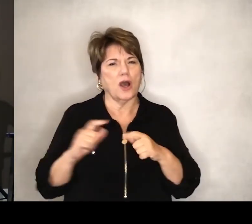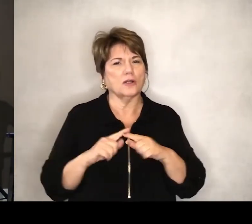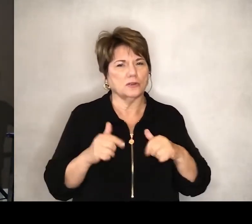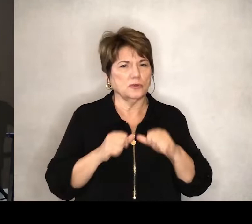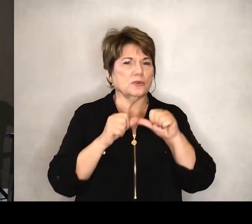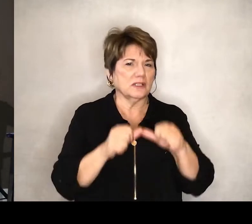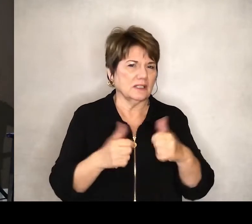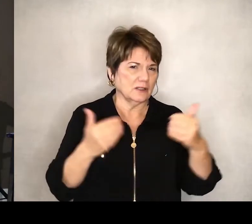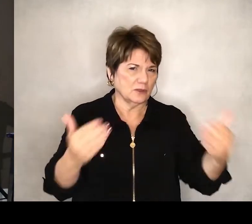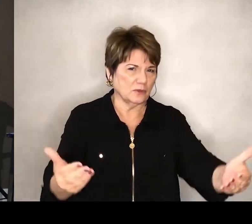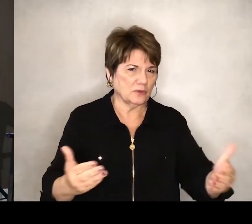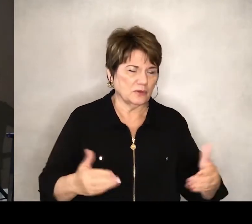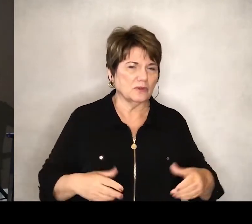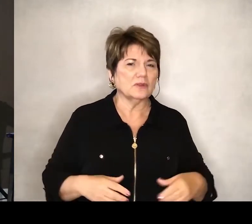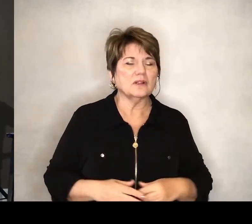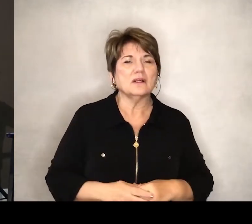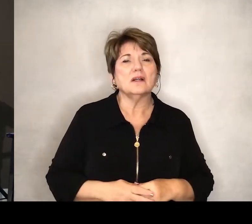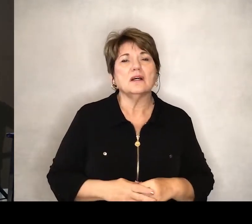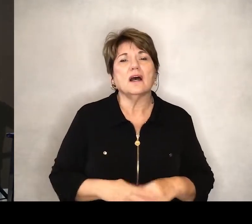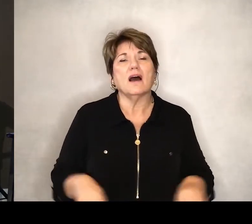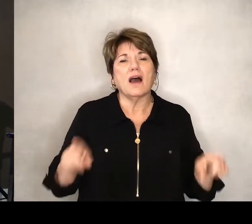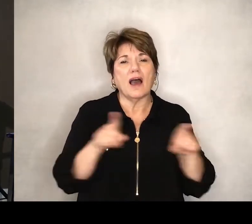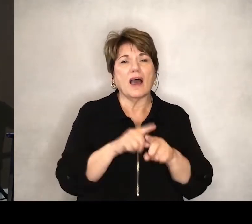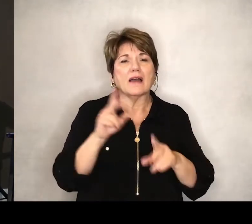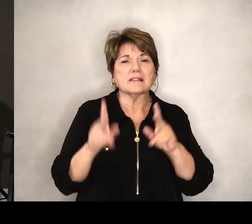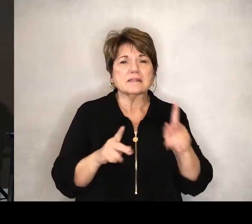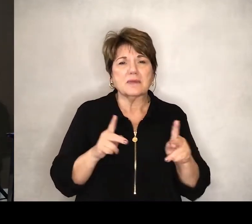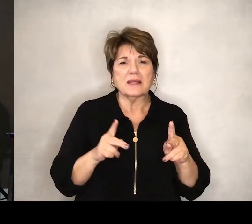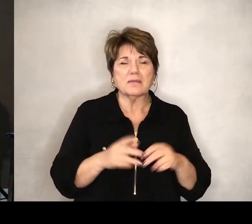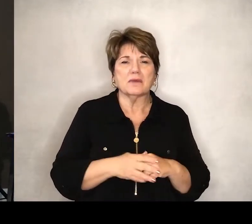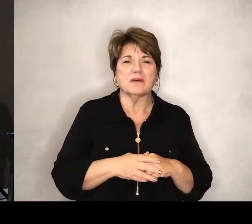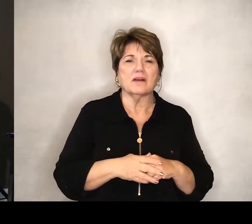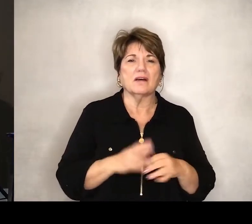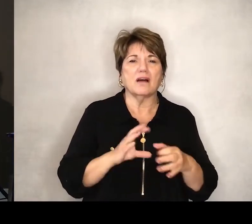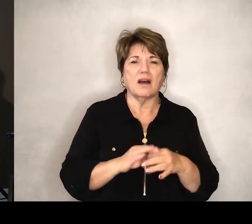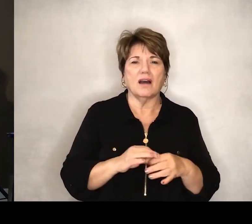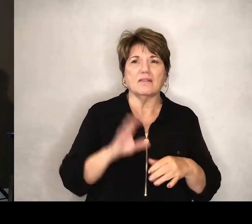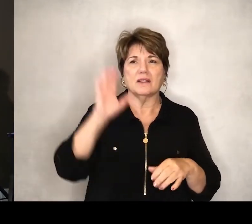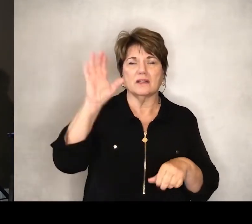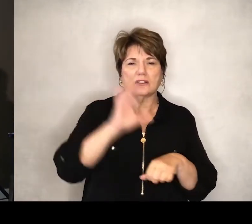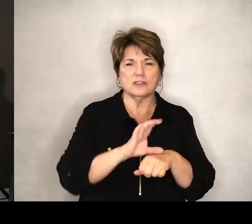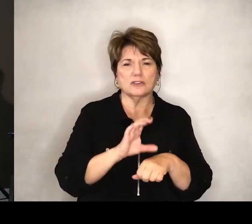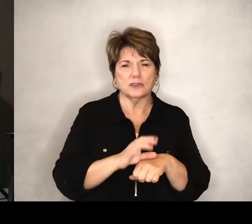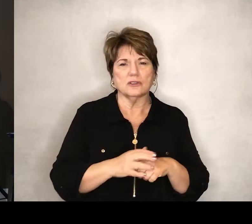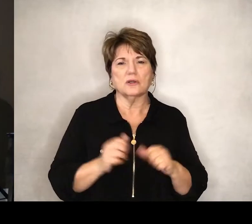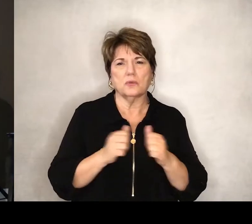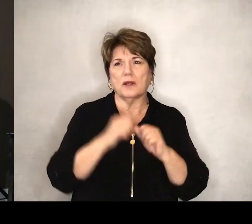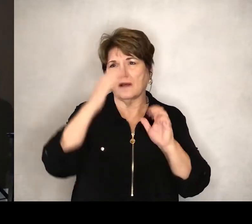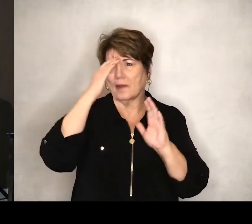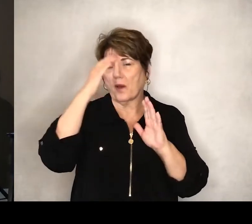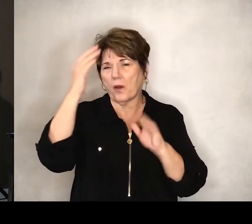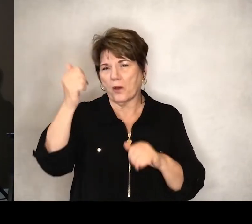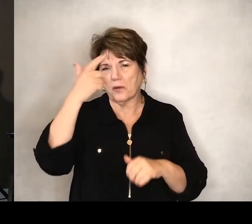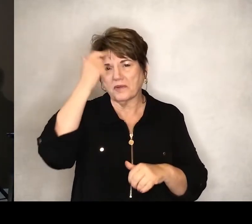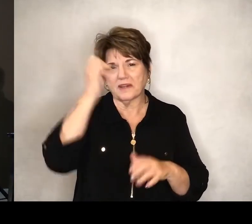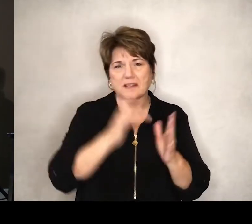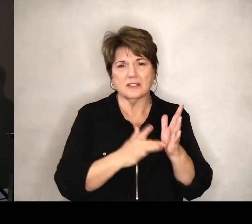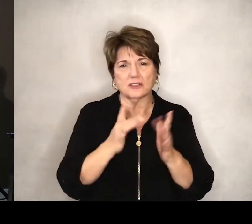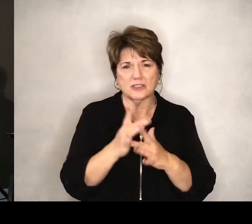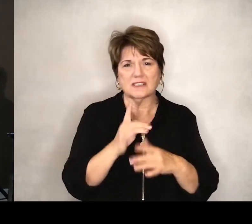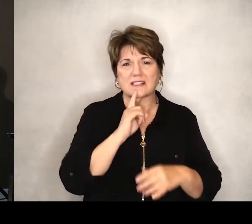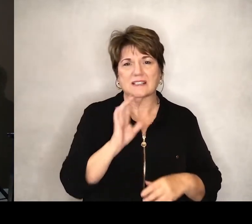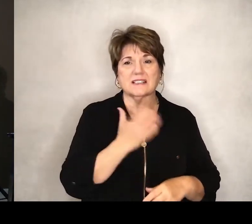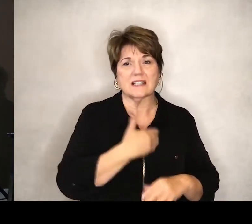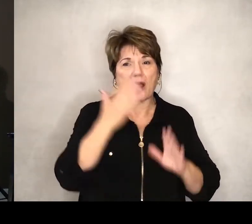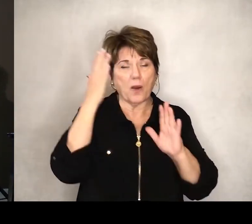forward. To move forward as people of the church, we move forward with hope, because Jesus is